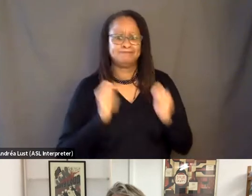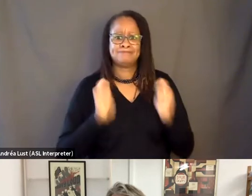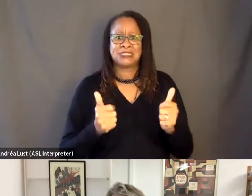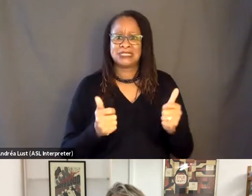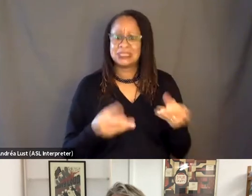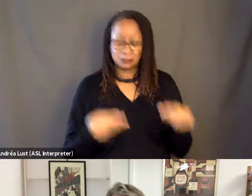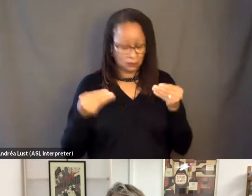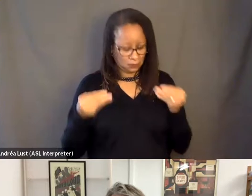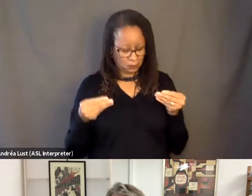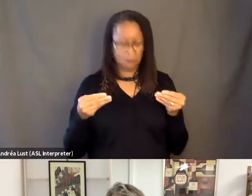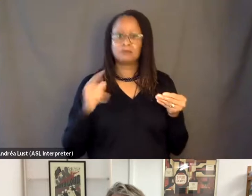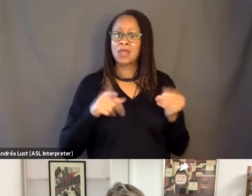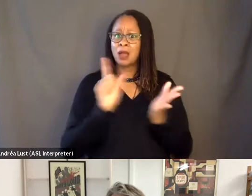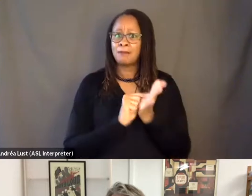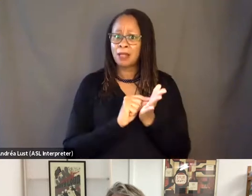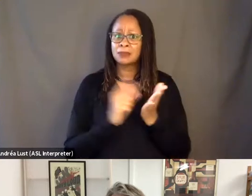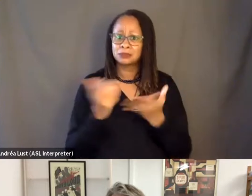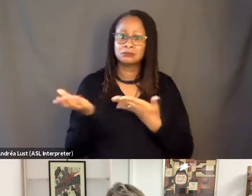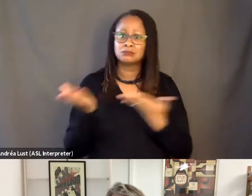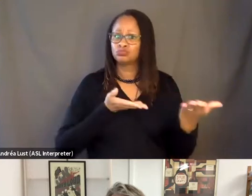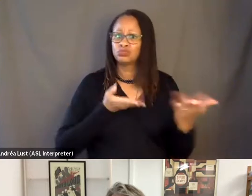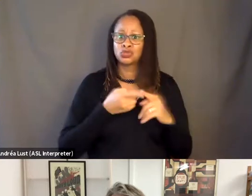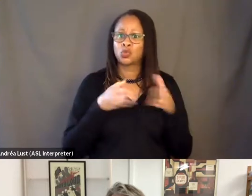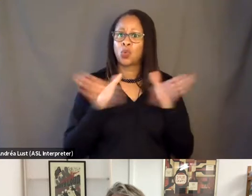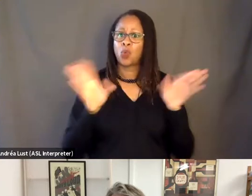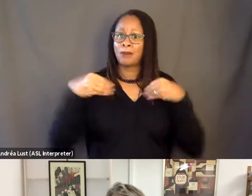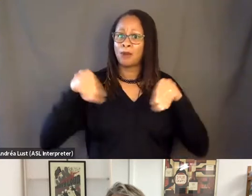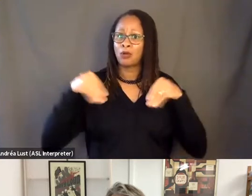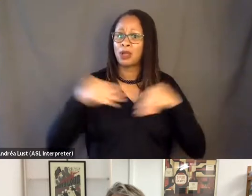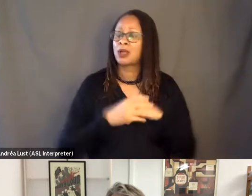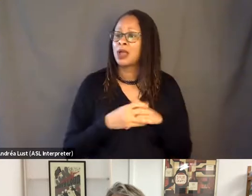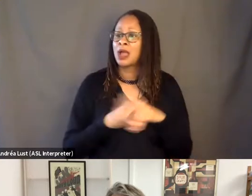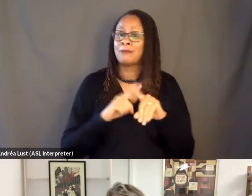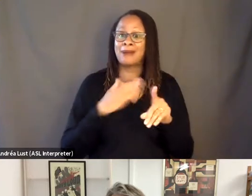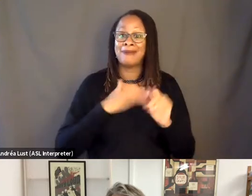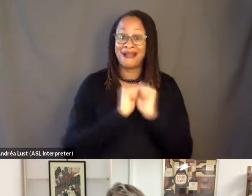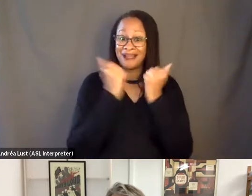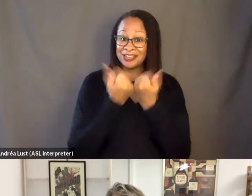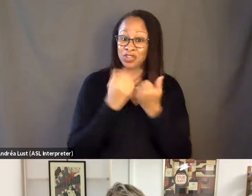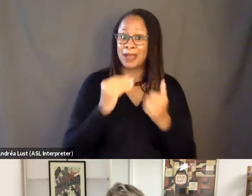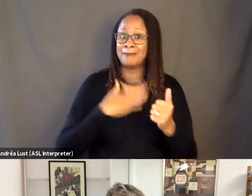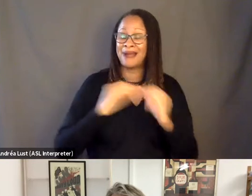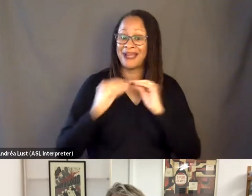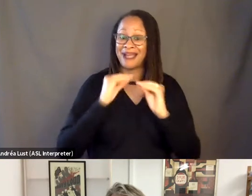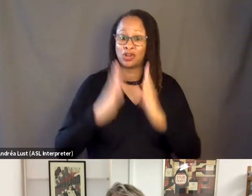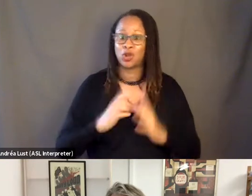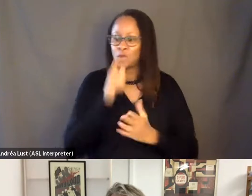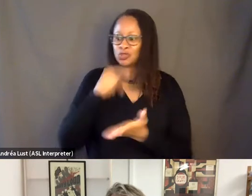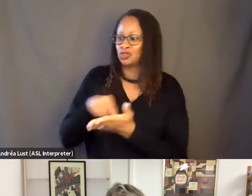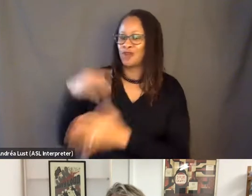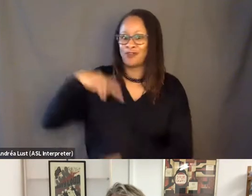in publishing it and bringing it to a wider market. But it was actually my agent and my editor who deserve the credit